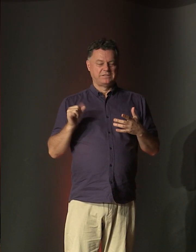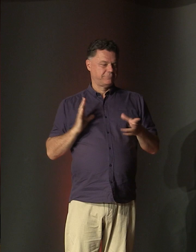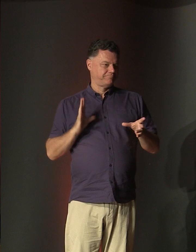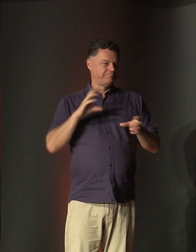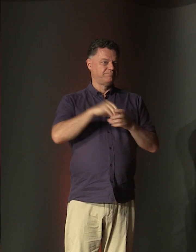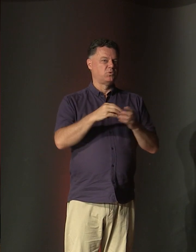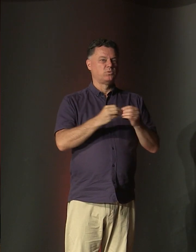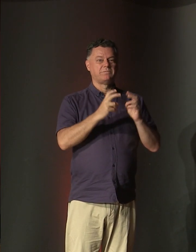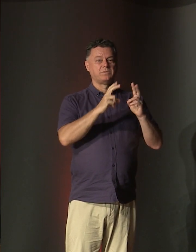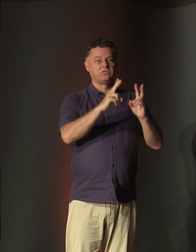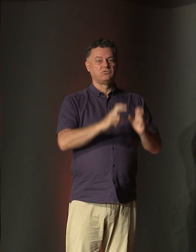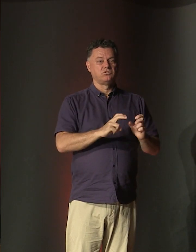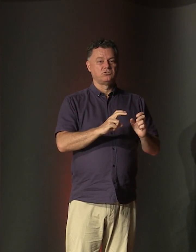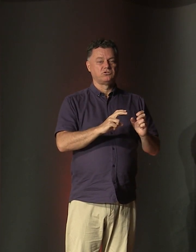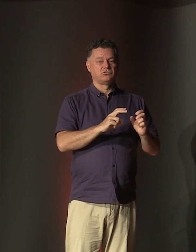participate in a research study.